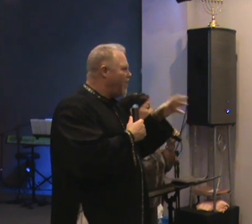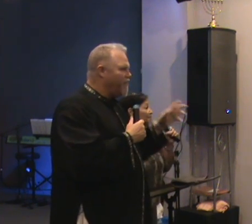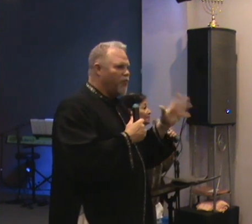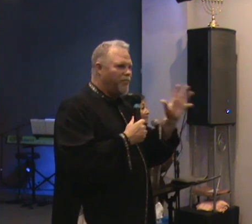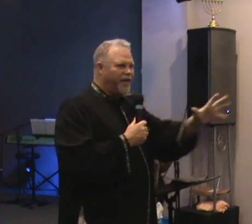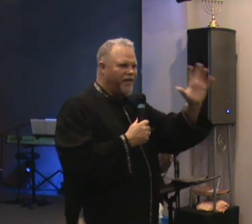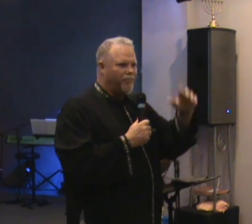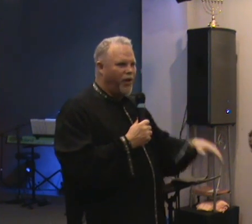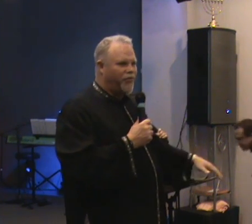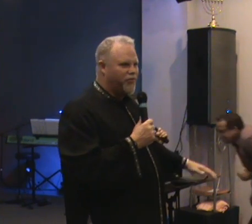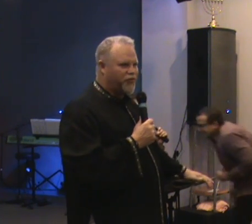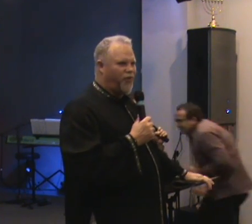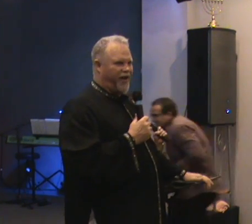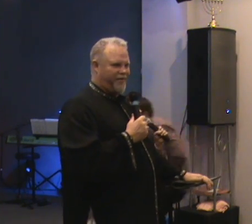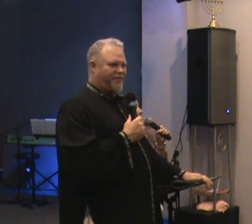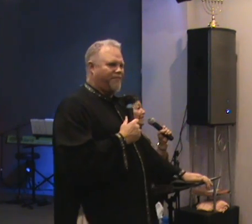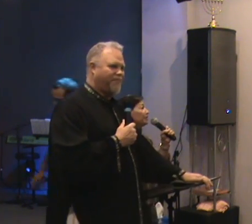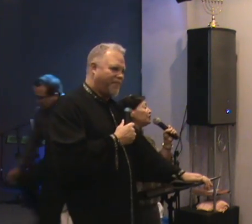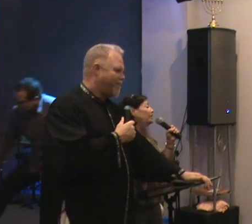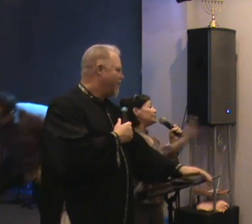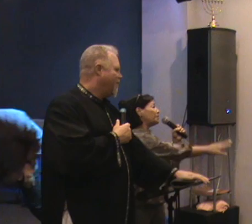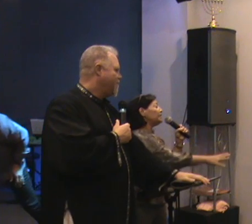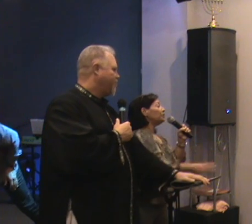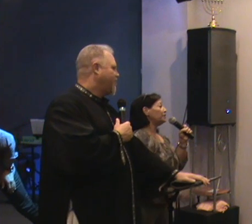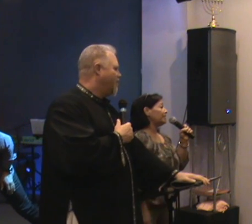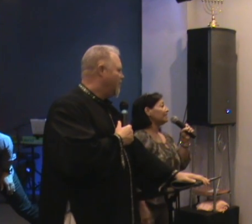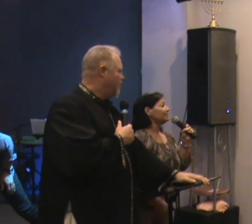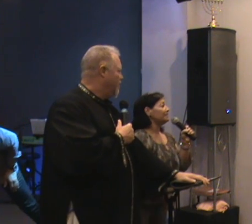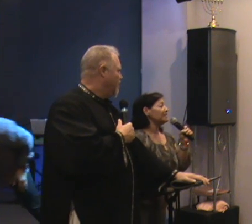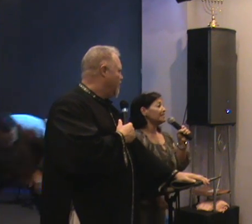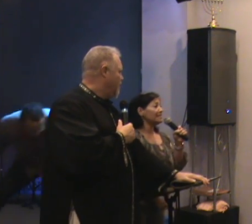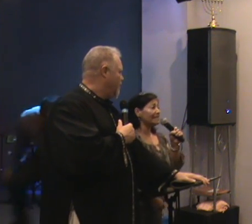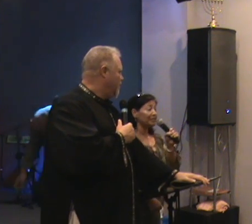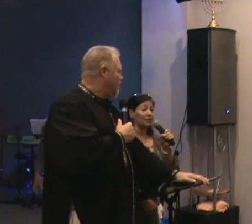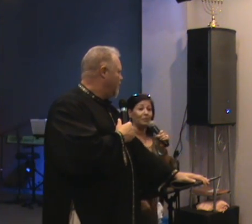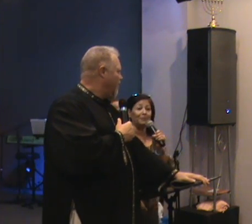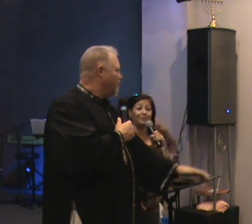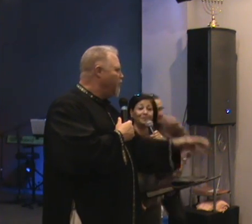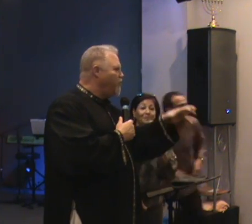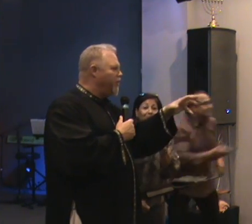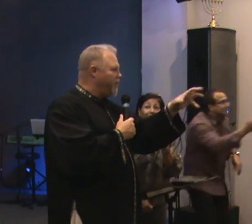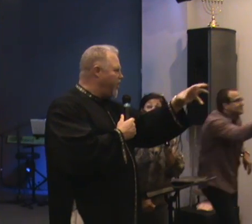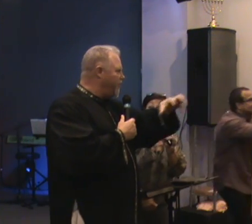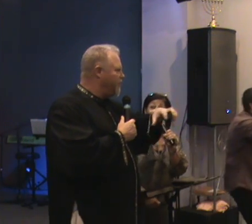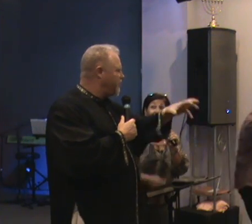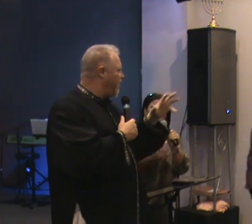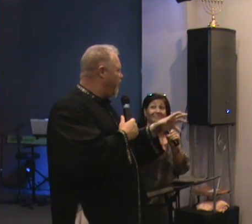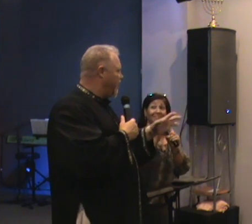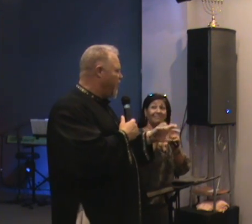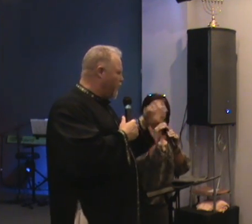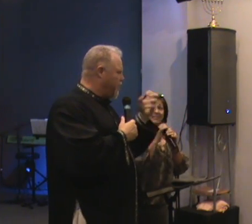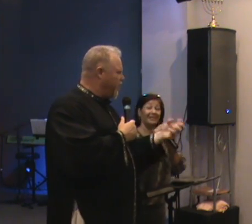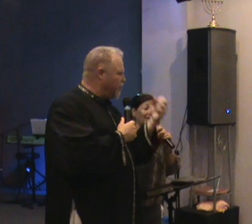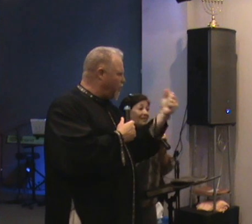wind of heaven would begin to blow through the strait. Que el viento del Espíritu viniera a través de ese estrecho. That the movement here in this